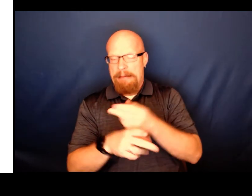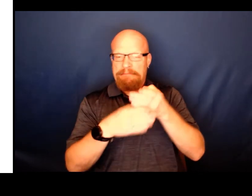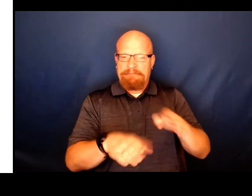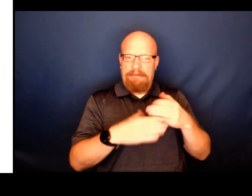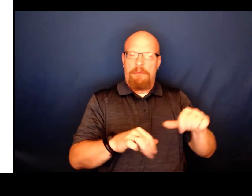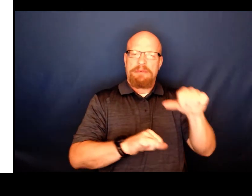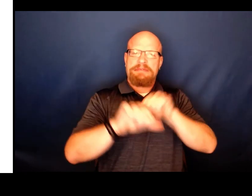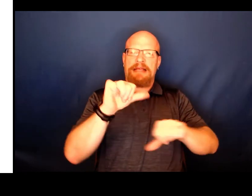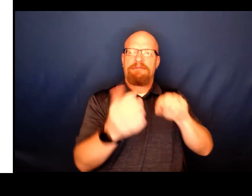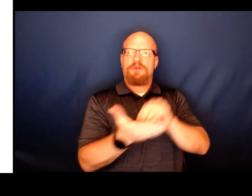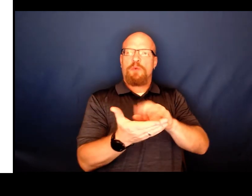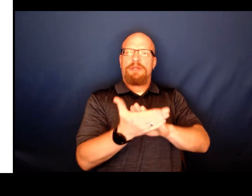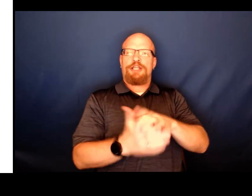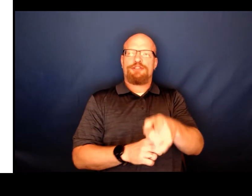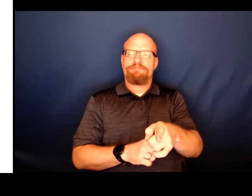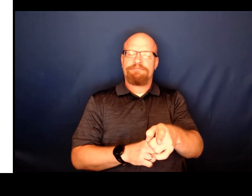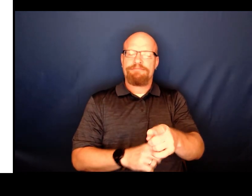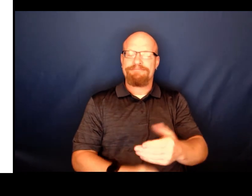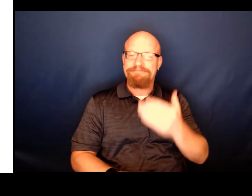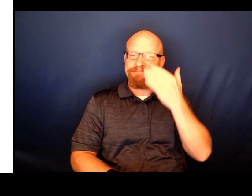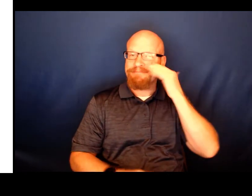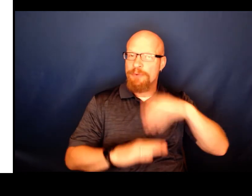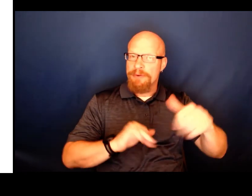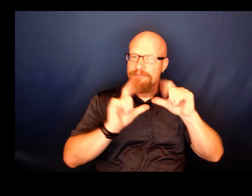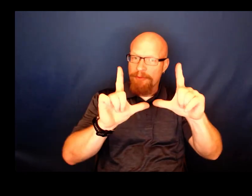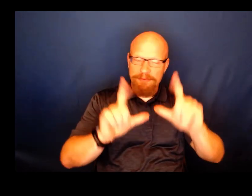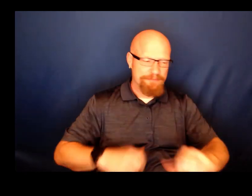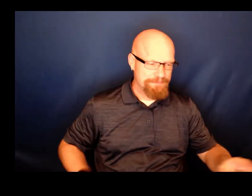vlog is over. Multiplying, dividing, scientific notation. See you next vlog.